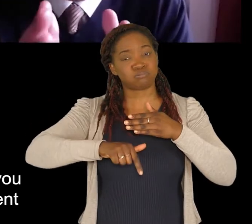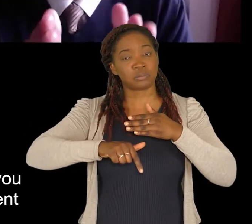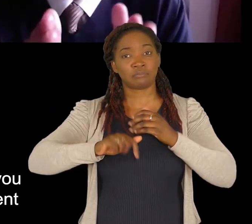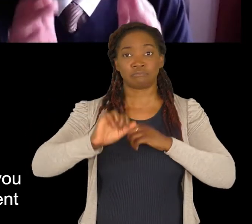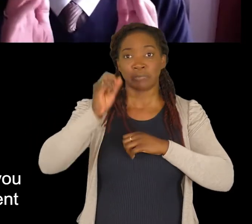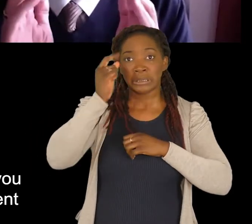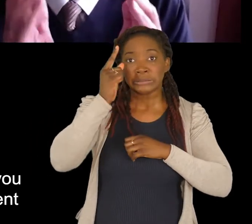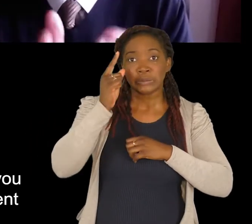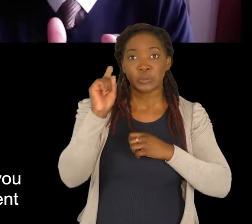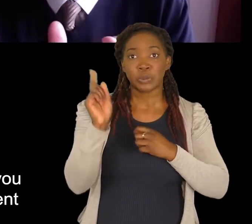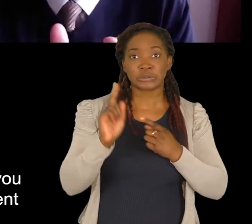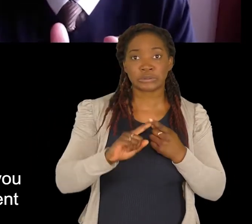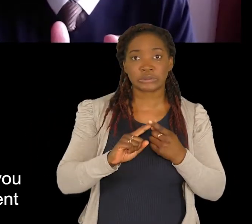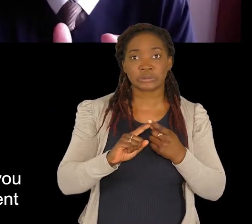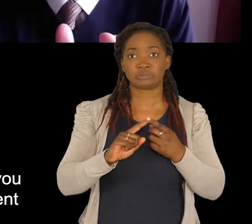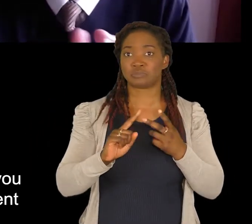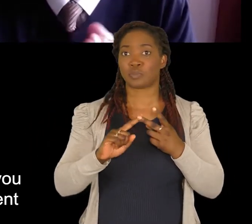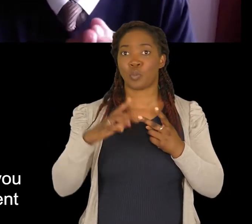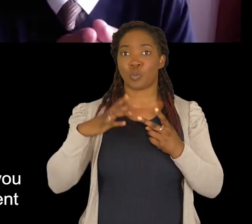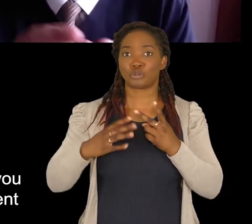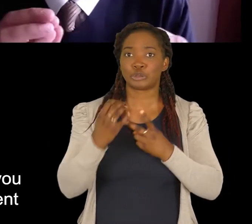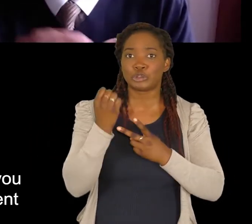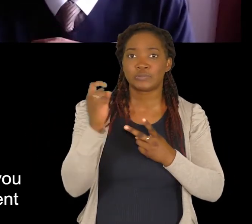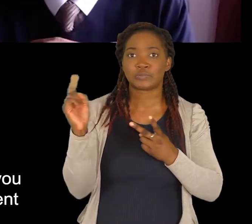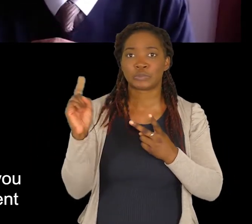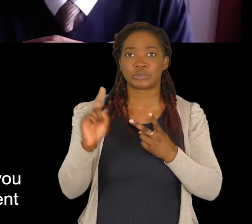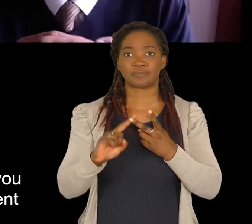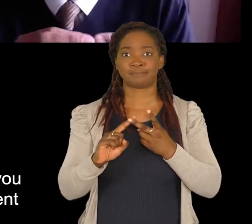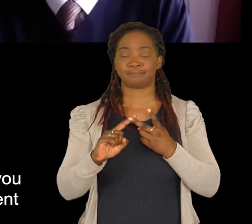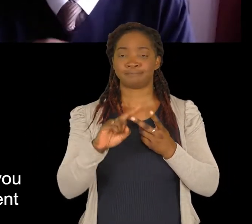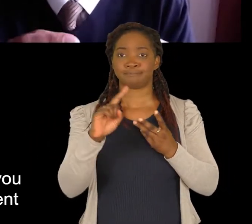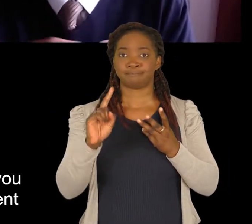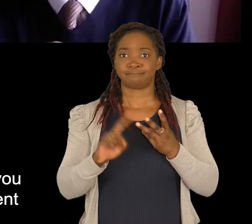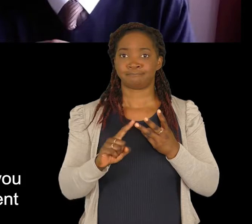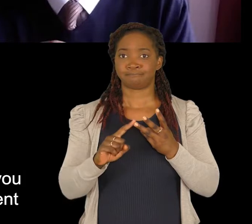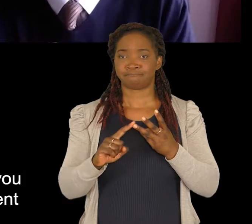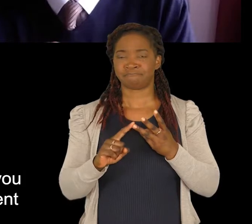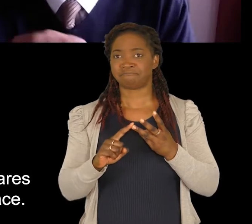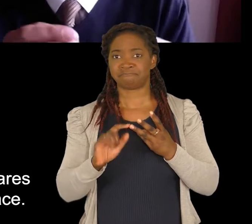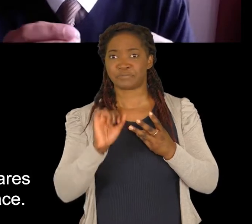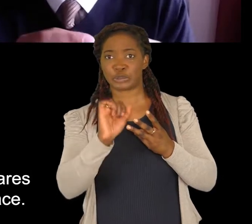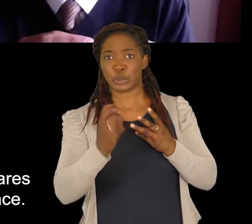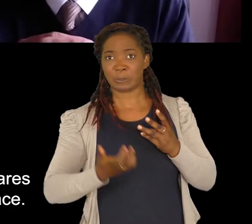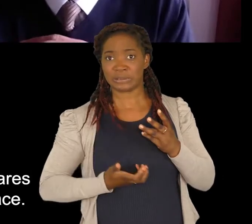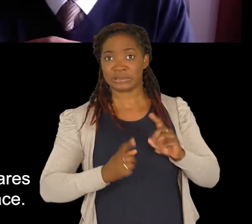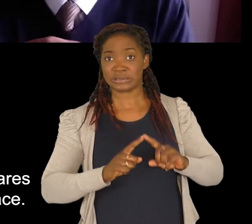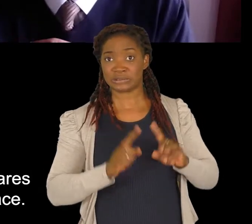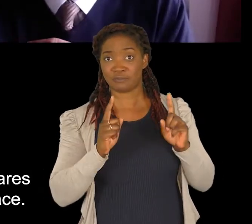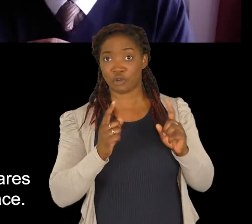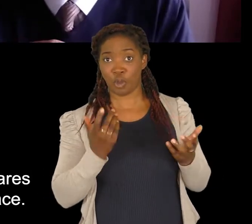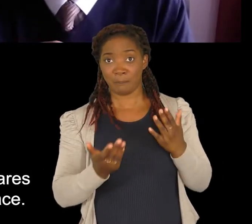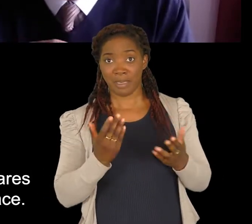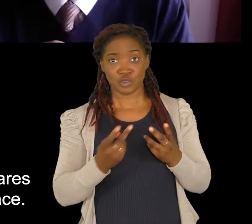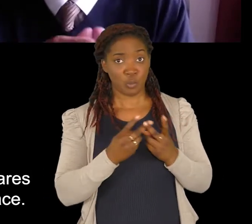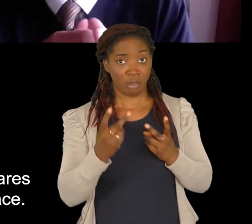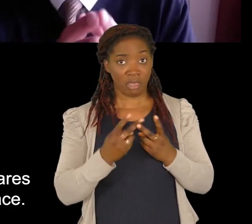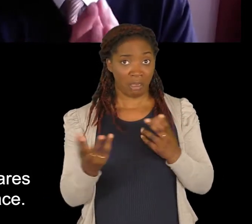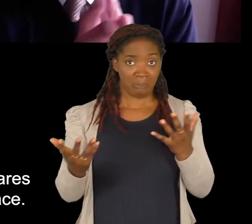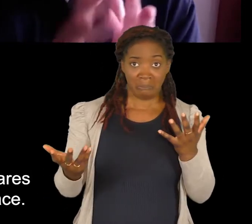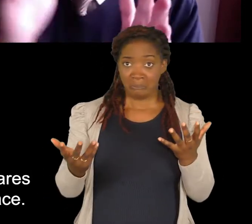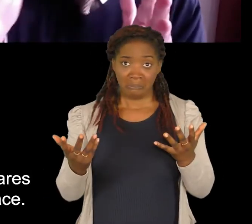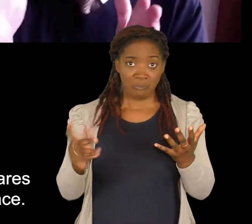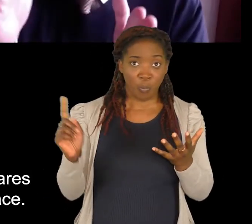what is your idea? What is it that you want to do? And critically, what is so different about what you want to do?